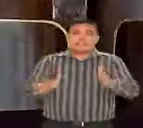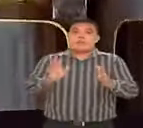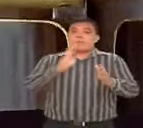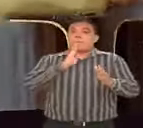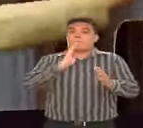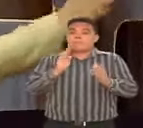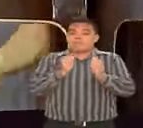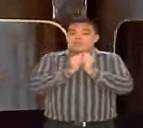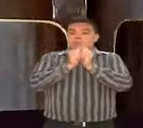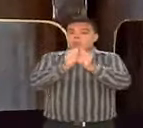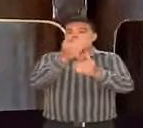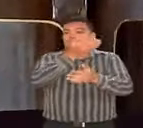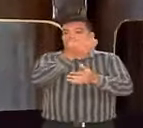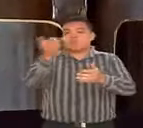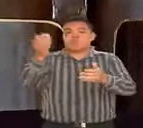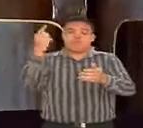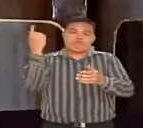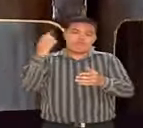you forever.